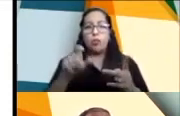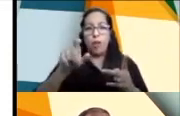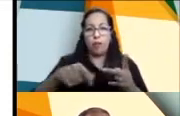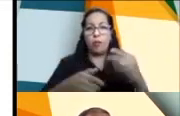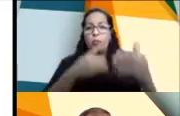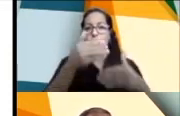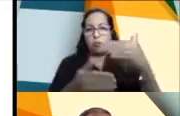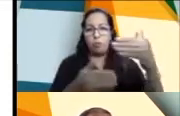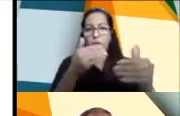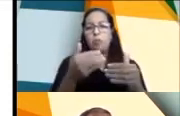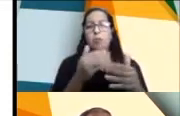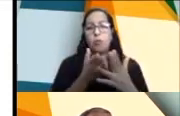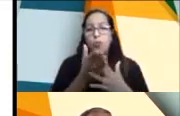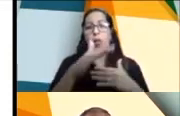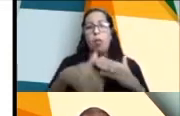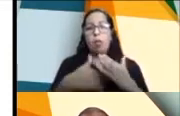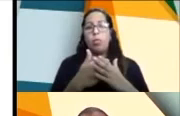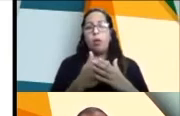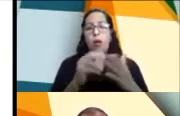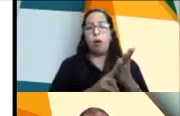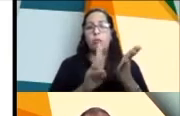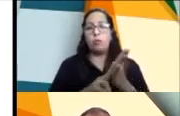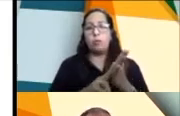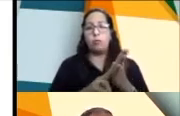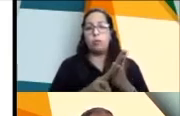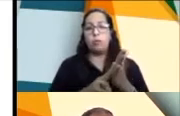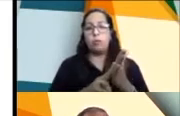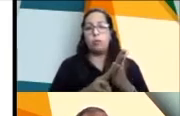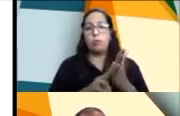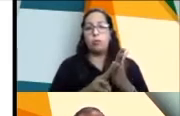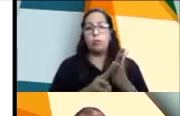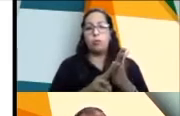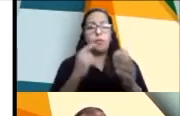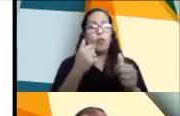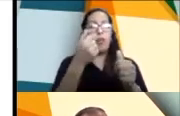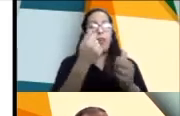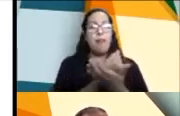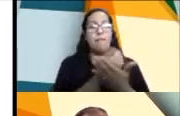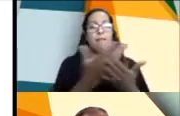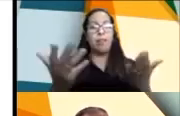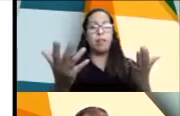the contract, and throughout all the participation of different